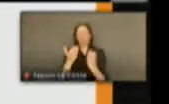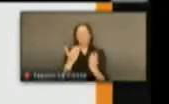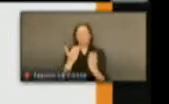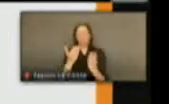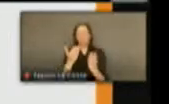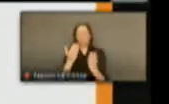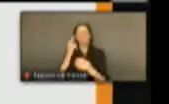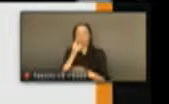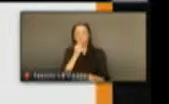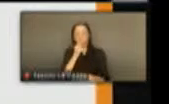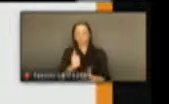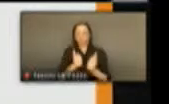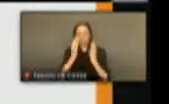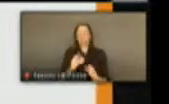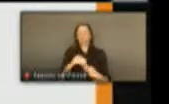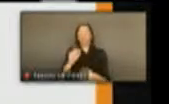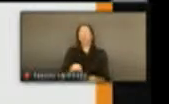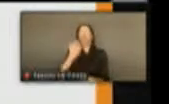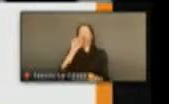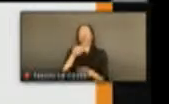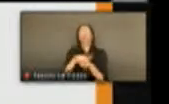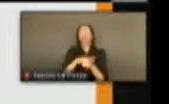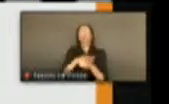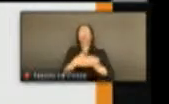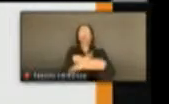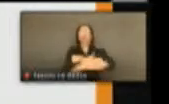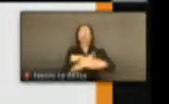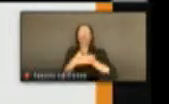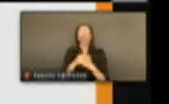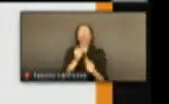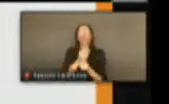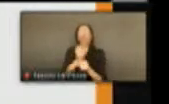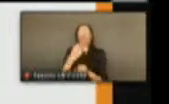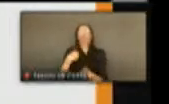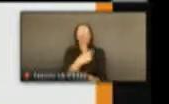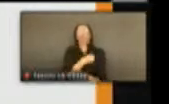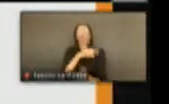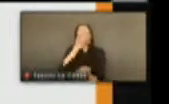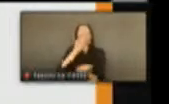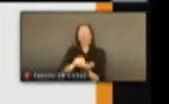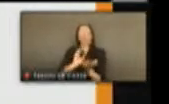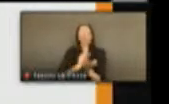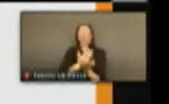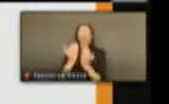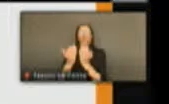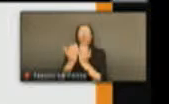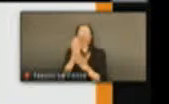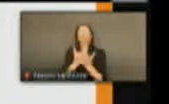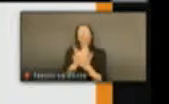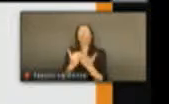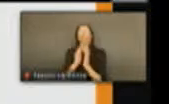county. Each year we publish our budget books that include the adopted budget. The books are